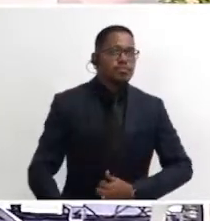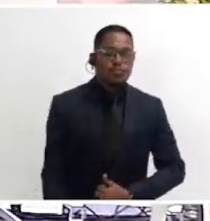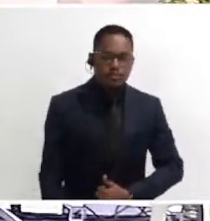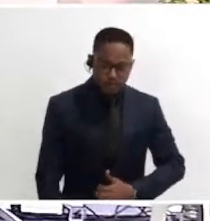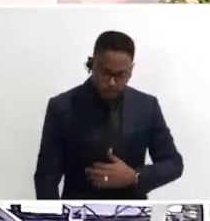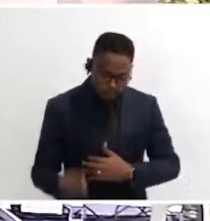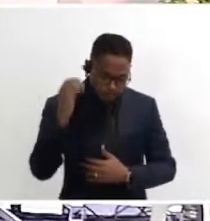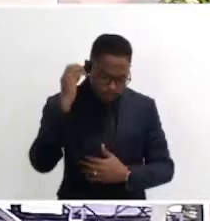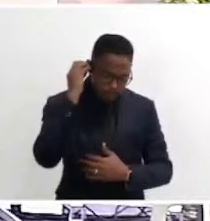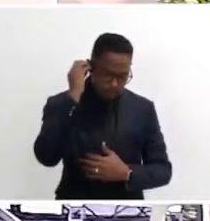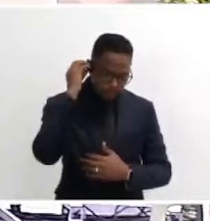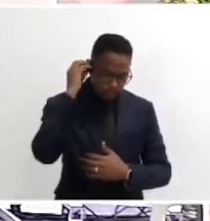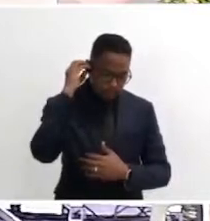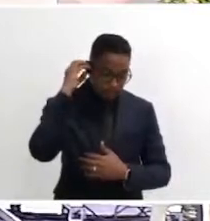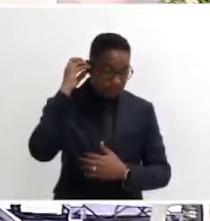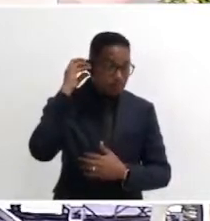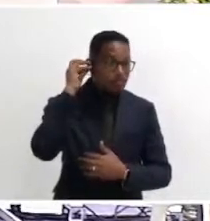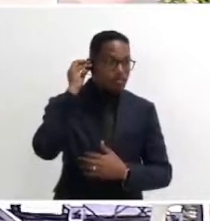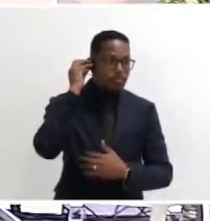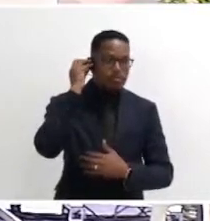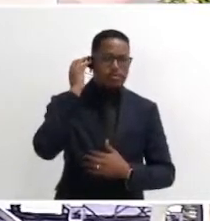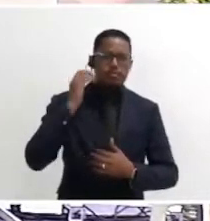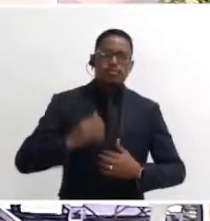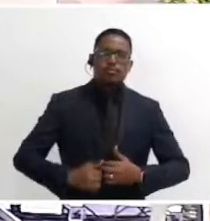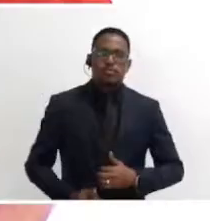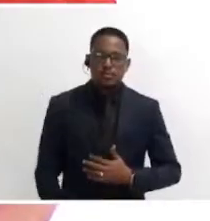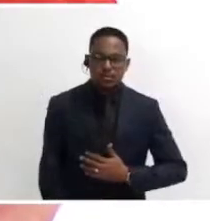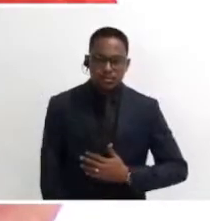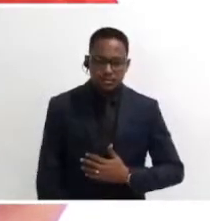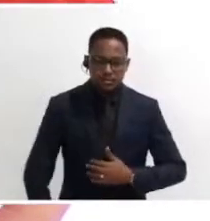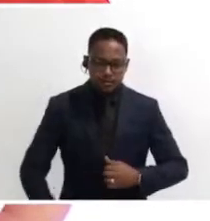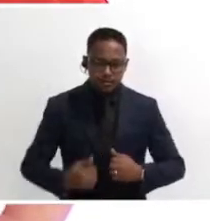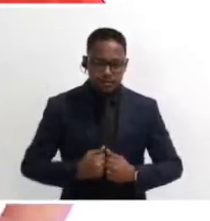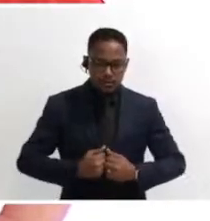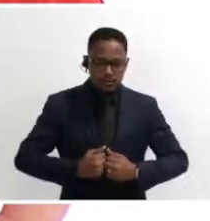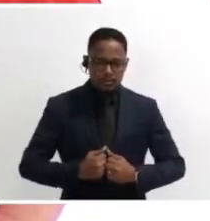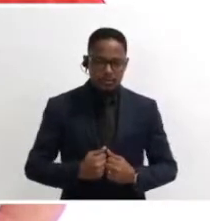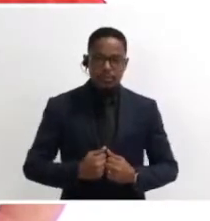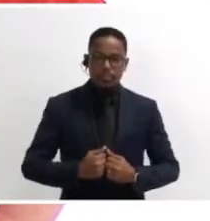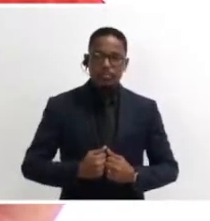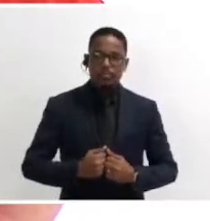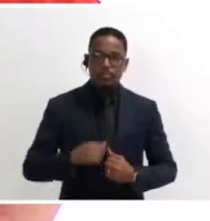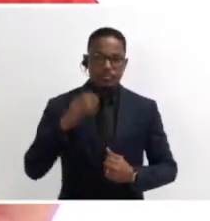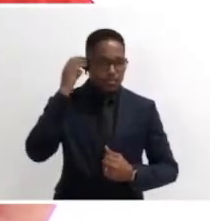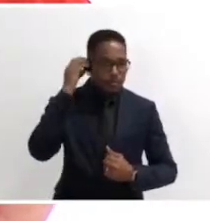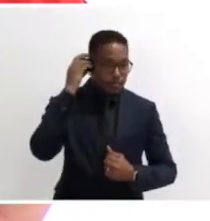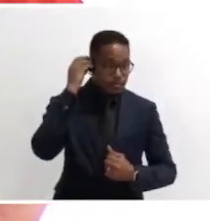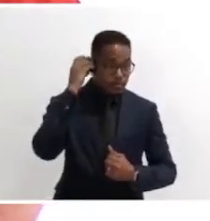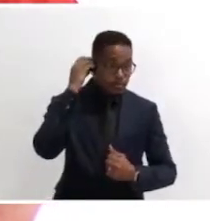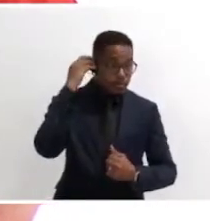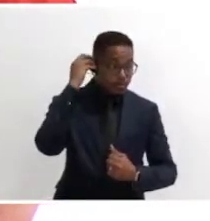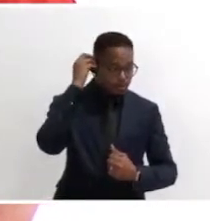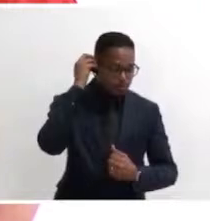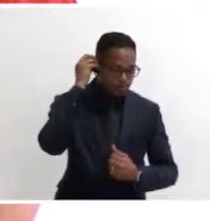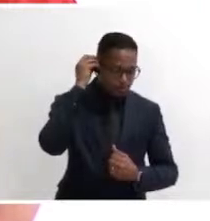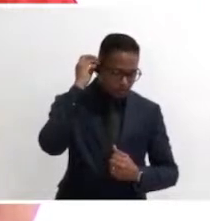So I'm very happy to be here. Thank you for inviting me, Jose.